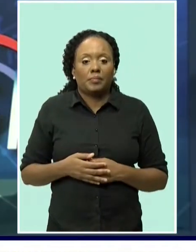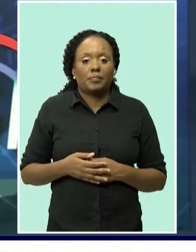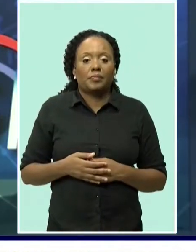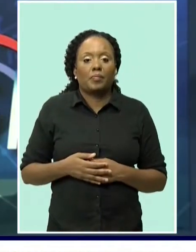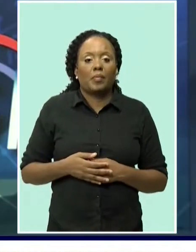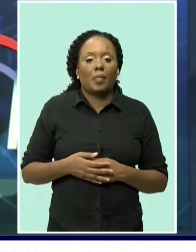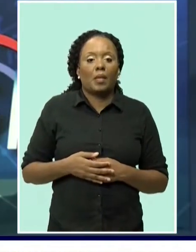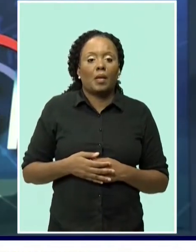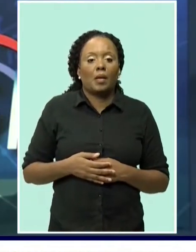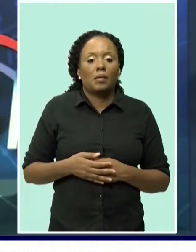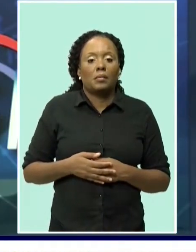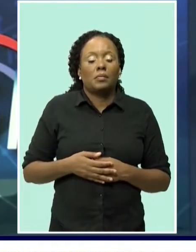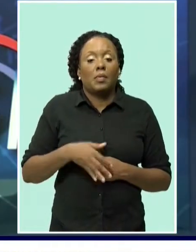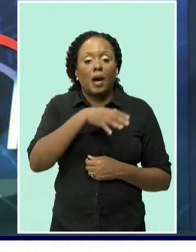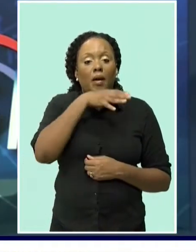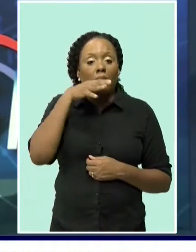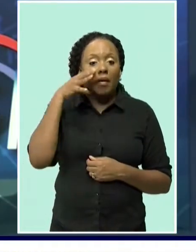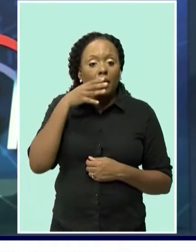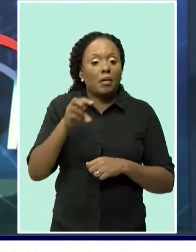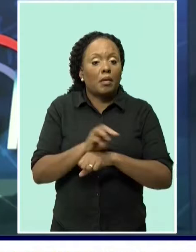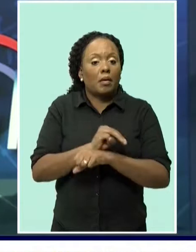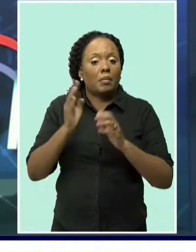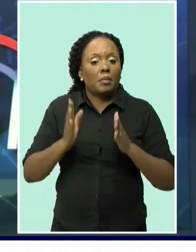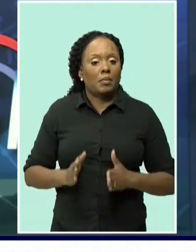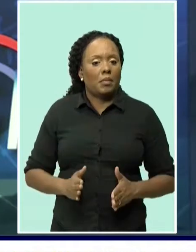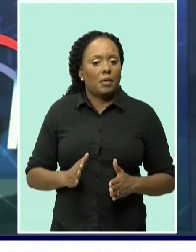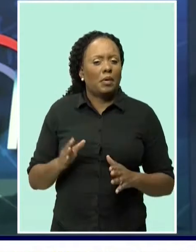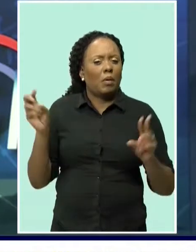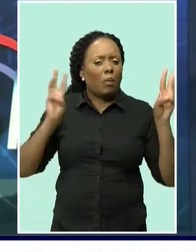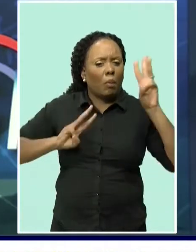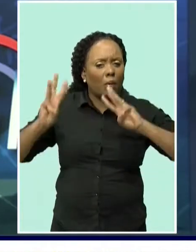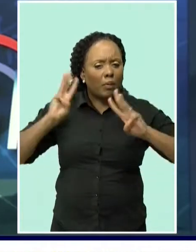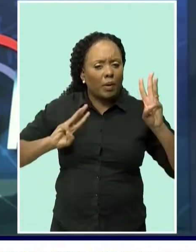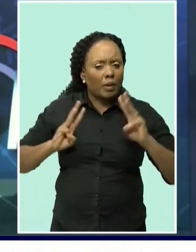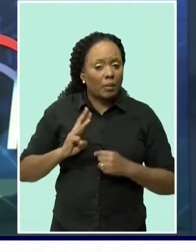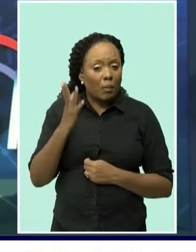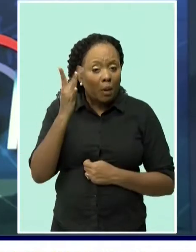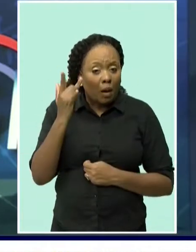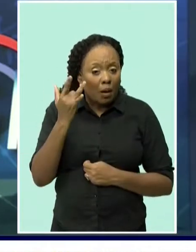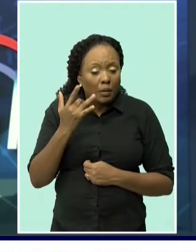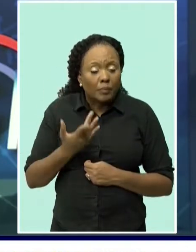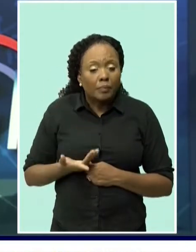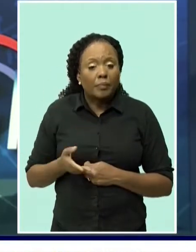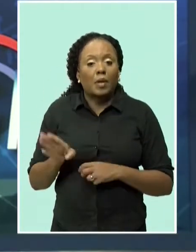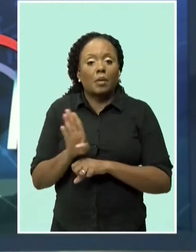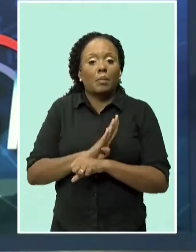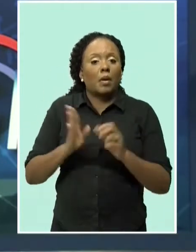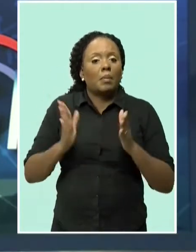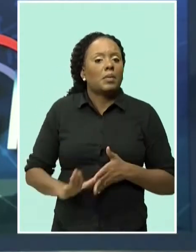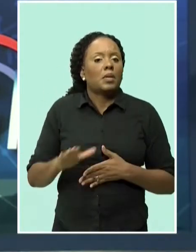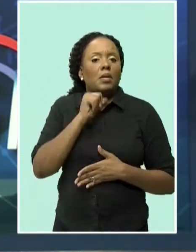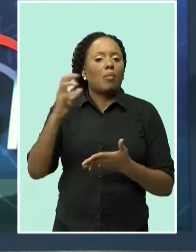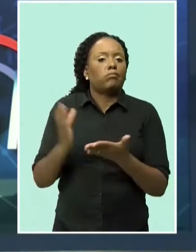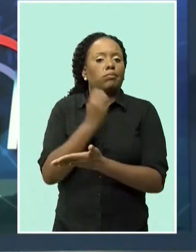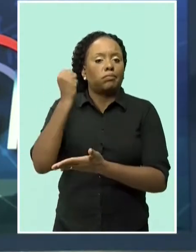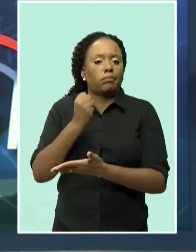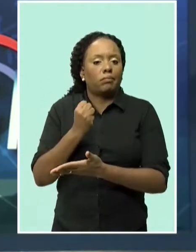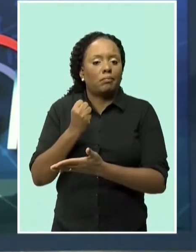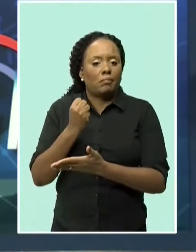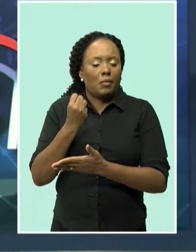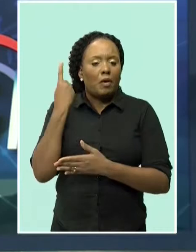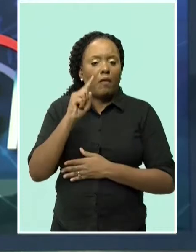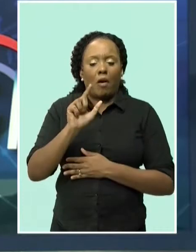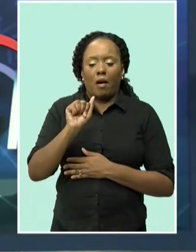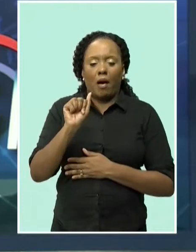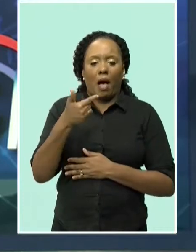Meanwhile, Agriculture, Food and Nutritional Security Minister Indar Ware is worried Barbadians are not looking at opportunities available in